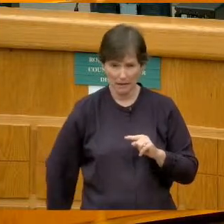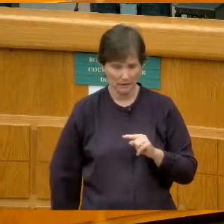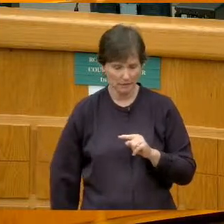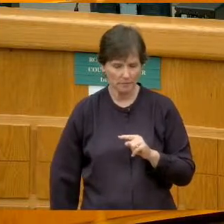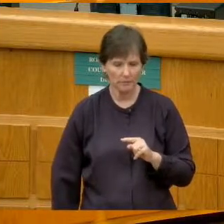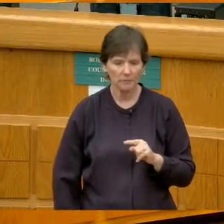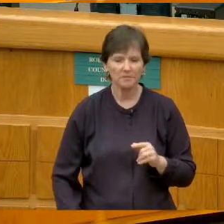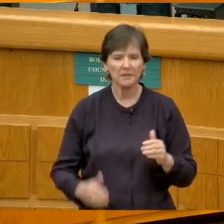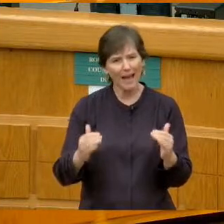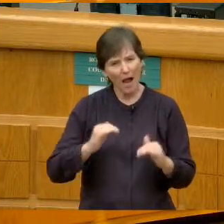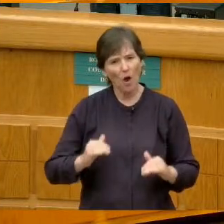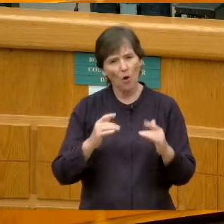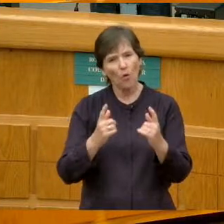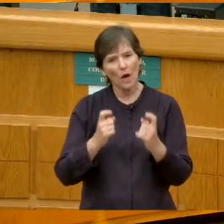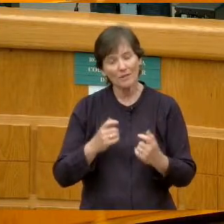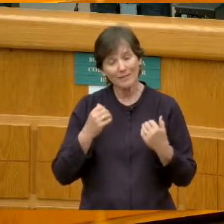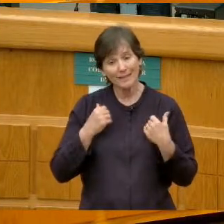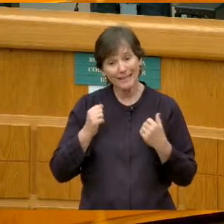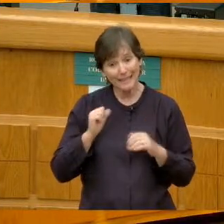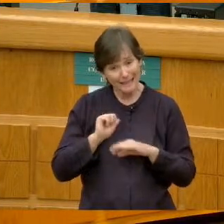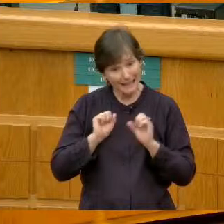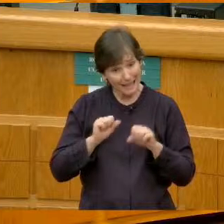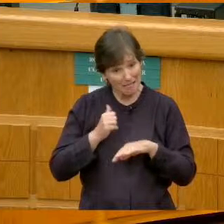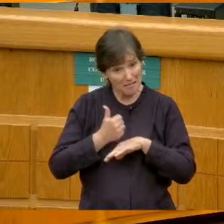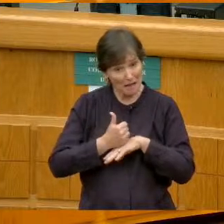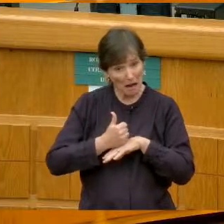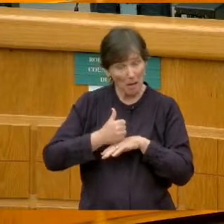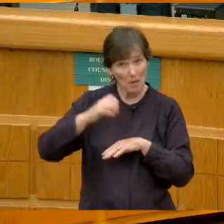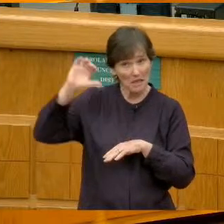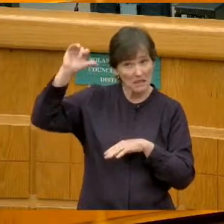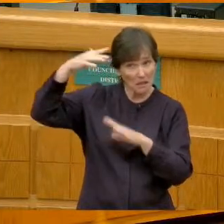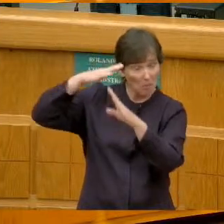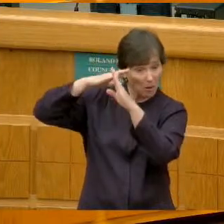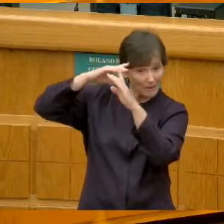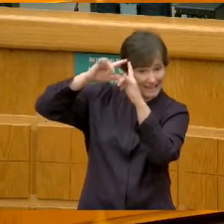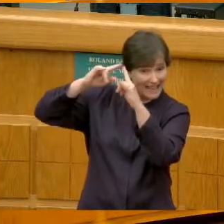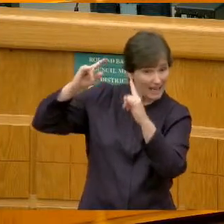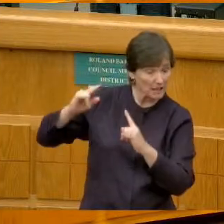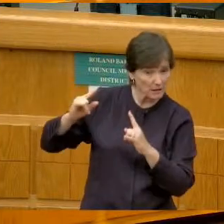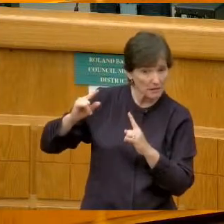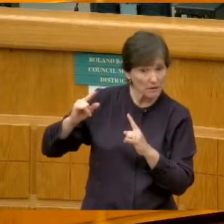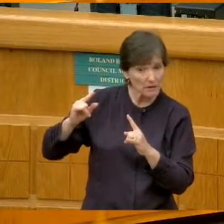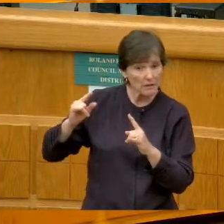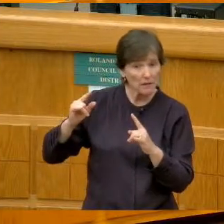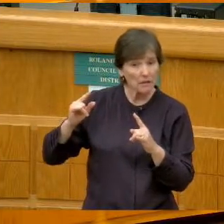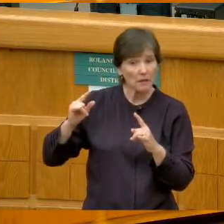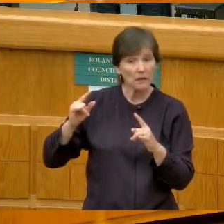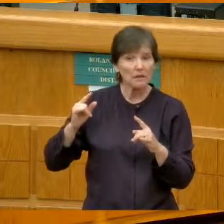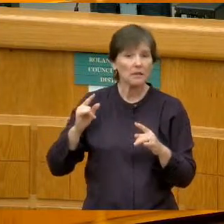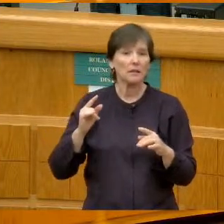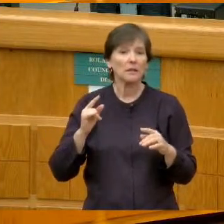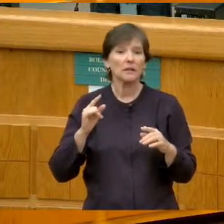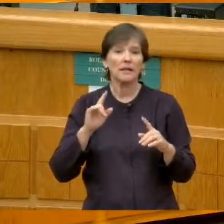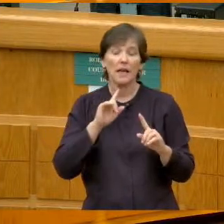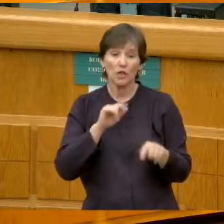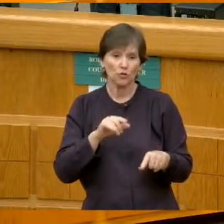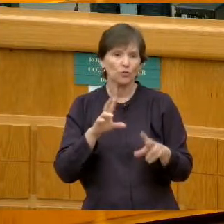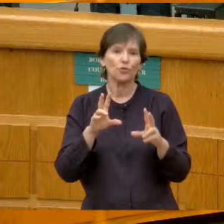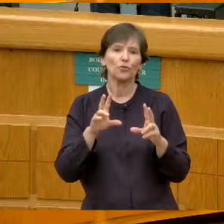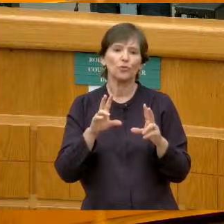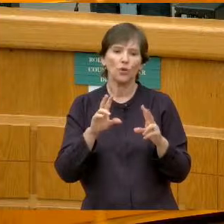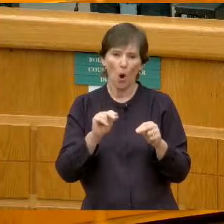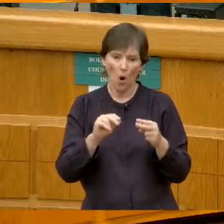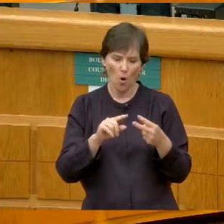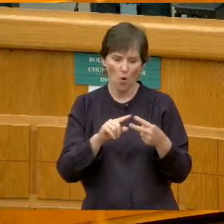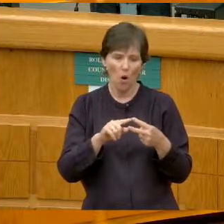ones from Academy to help block the sun or one that you might use in the woods? You cannot on the